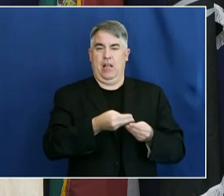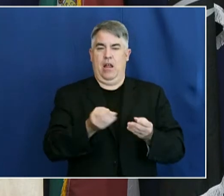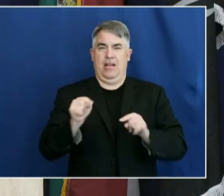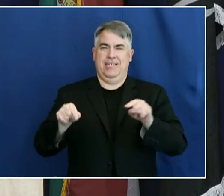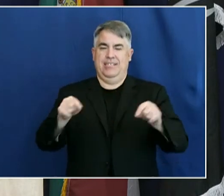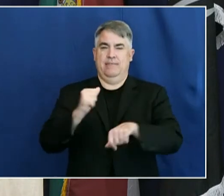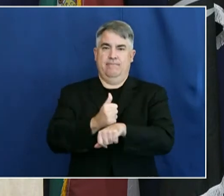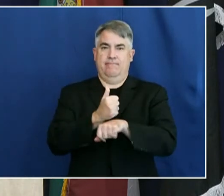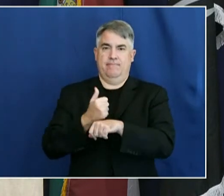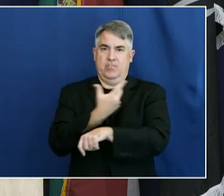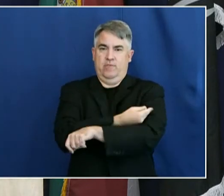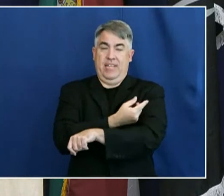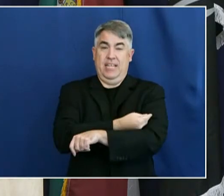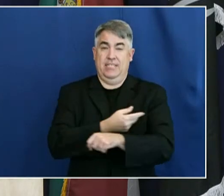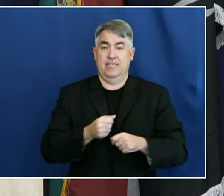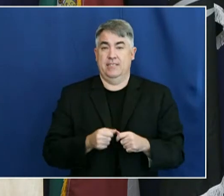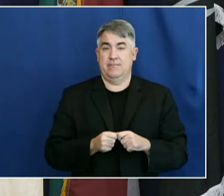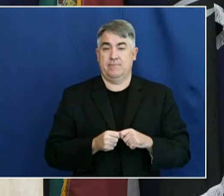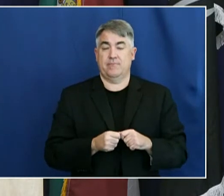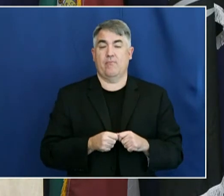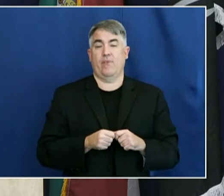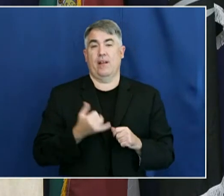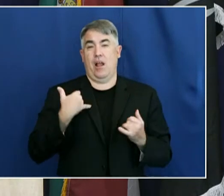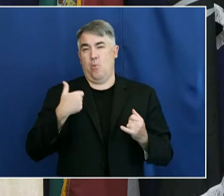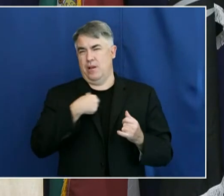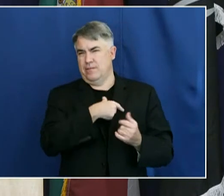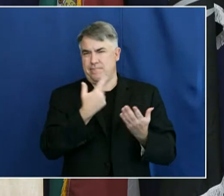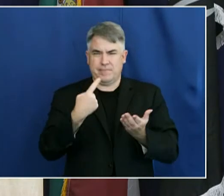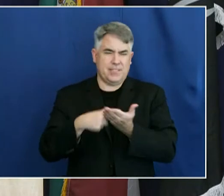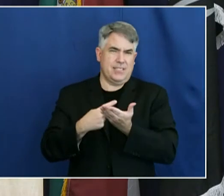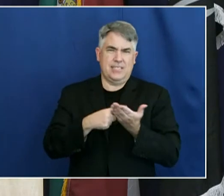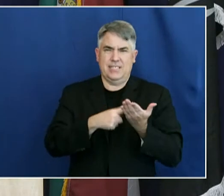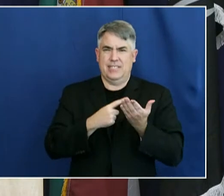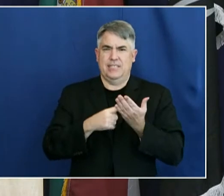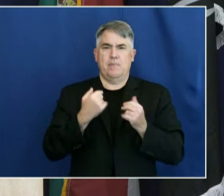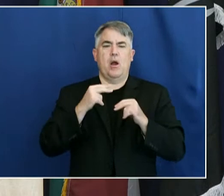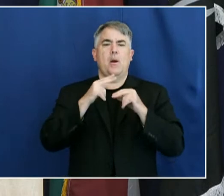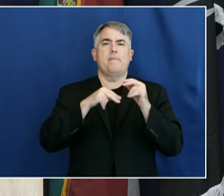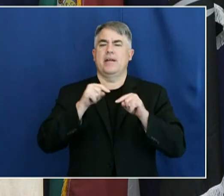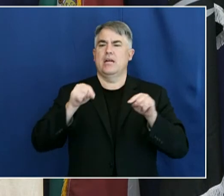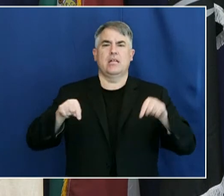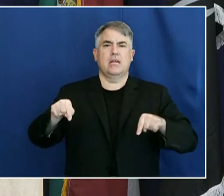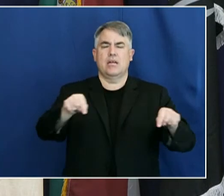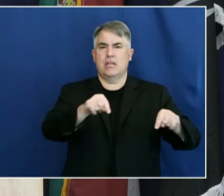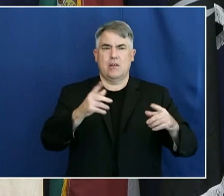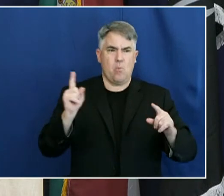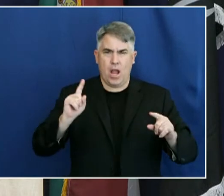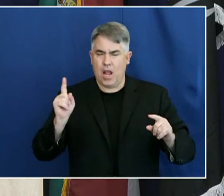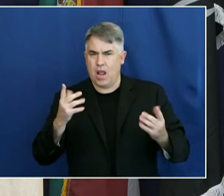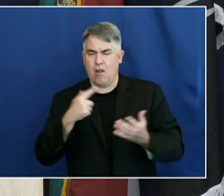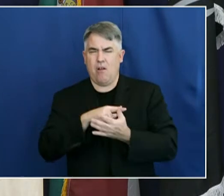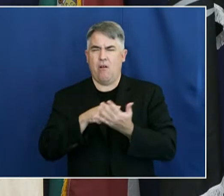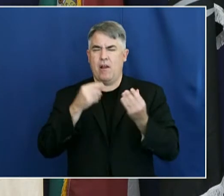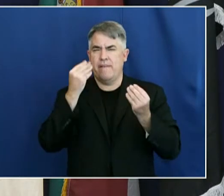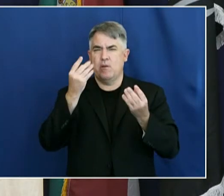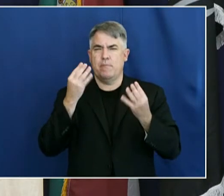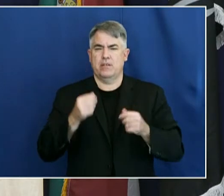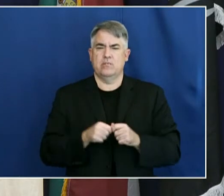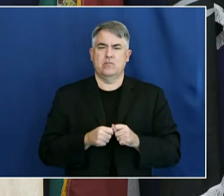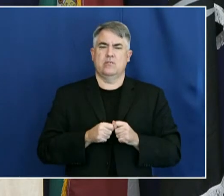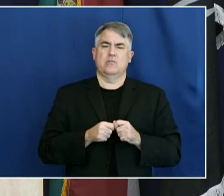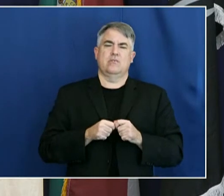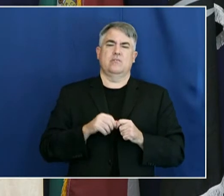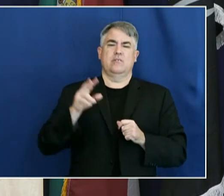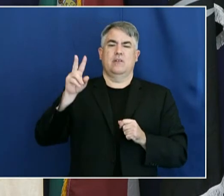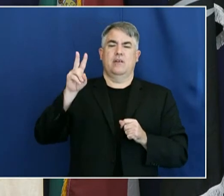the capacity of our vaccine system. I know that we have gotten some questions this week. We opened additional sites. One at Viejas Arena at